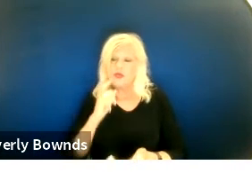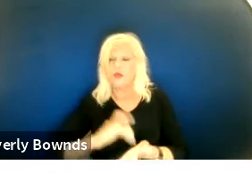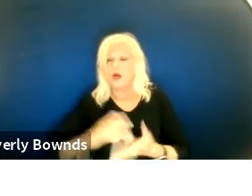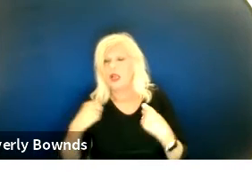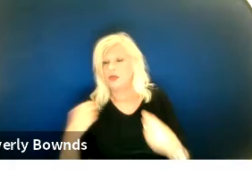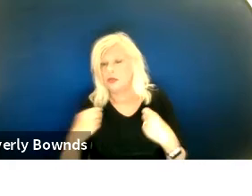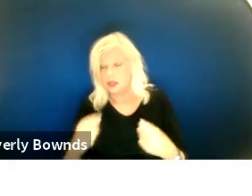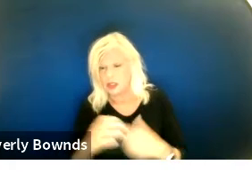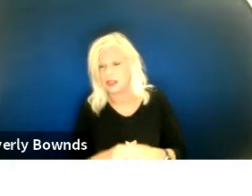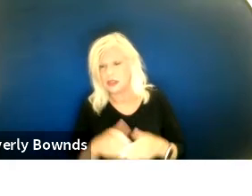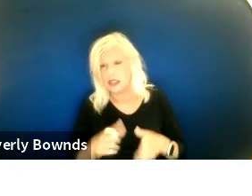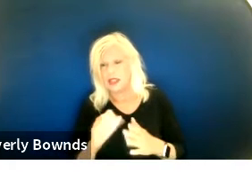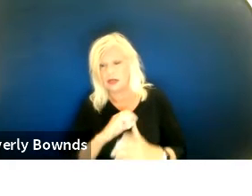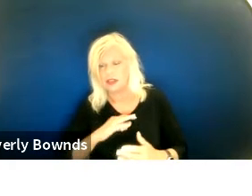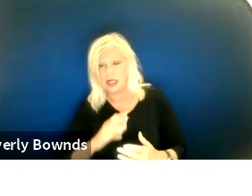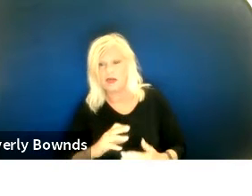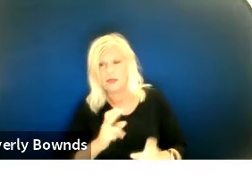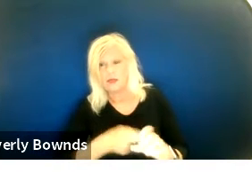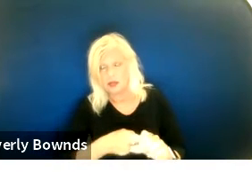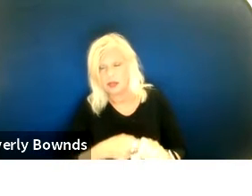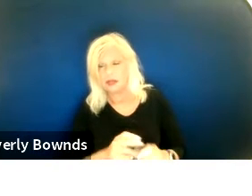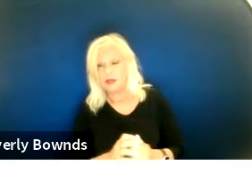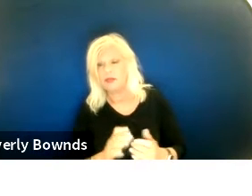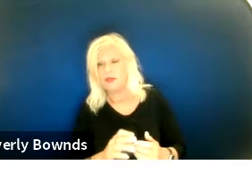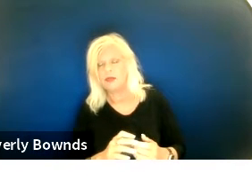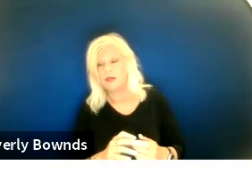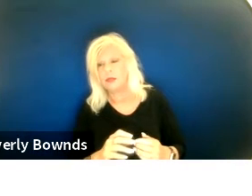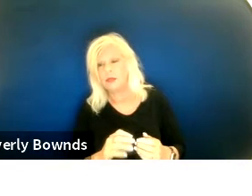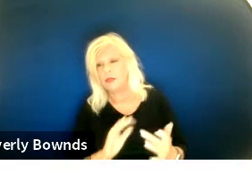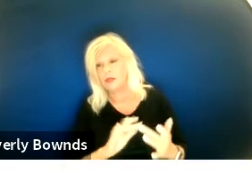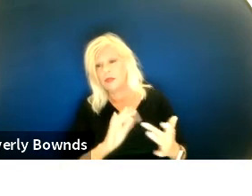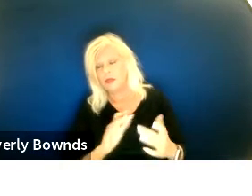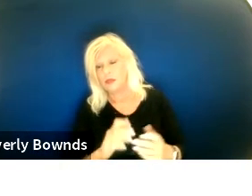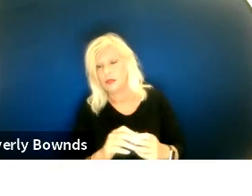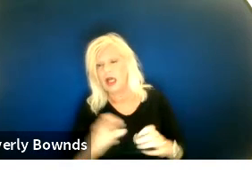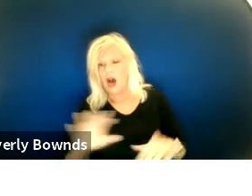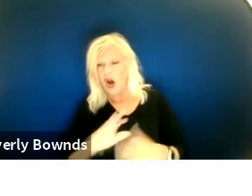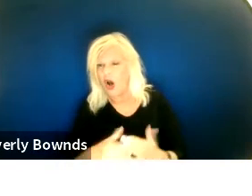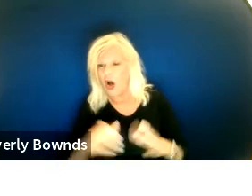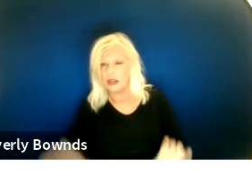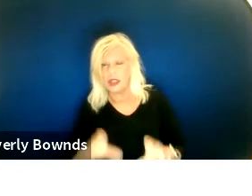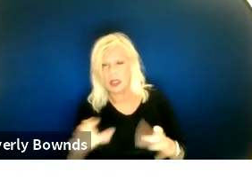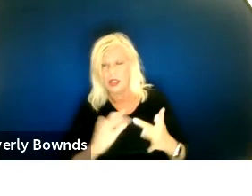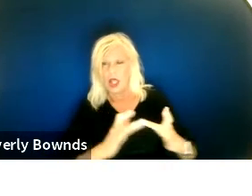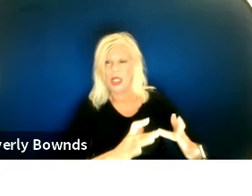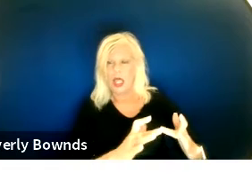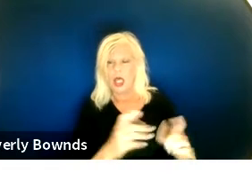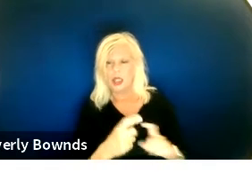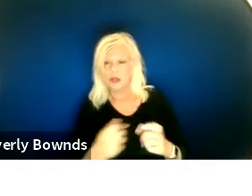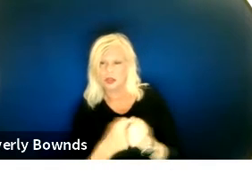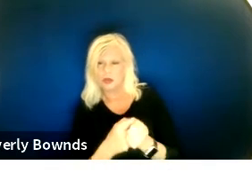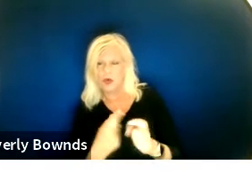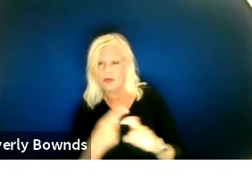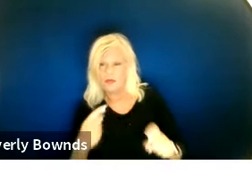and assist with the participants about, are entirely being done online with the support of the